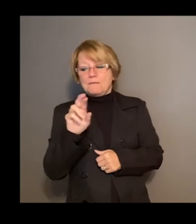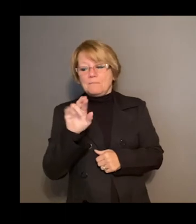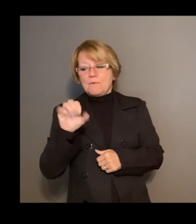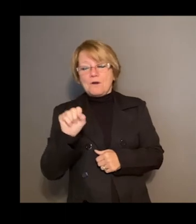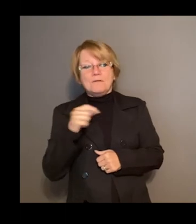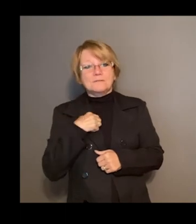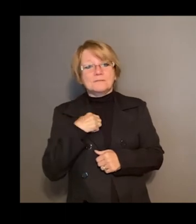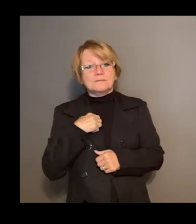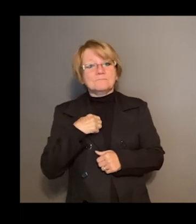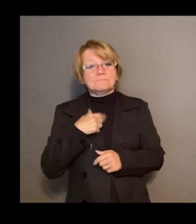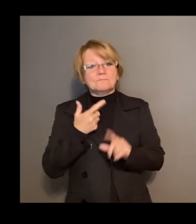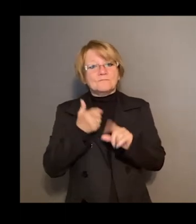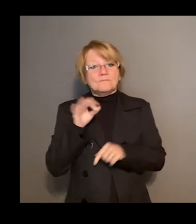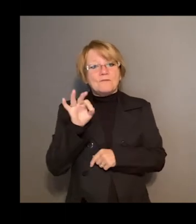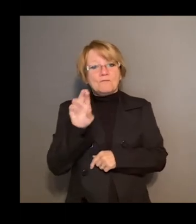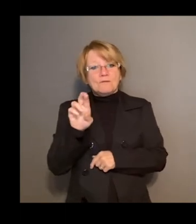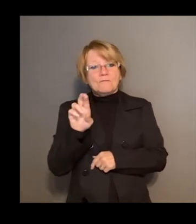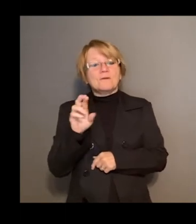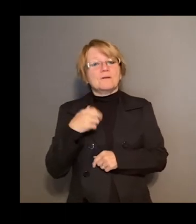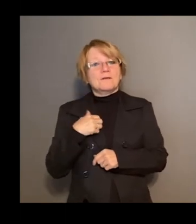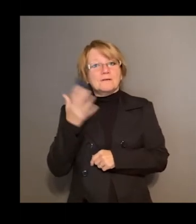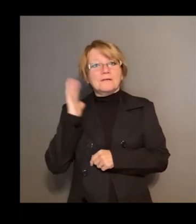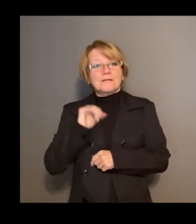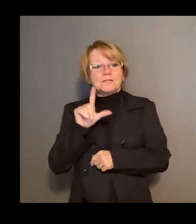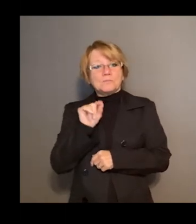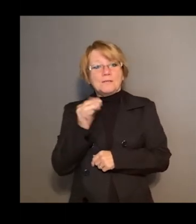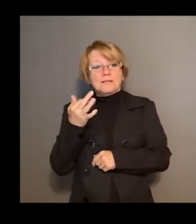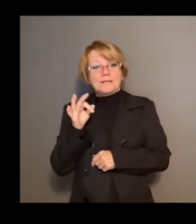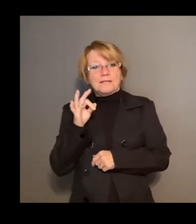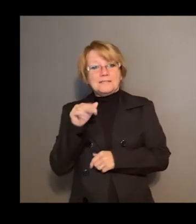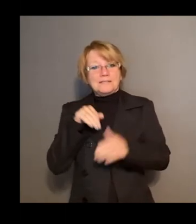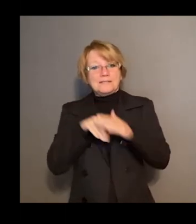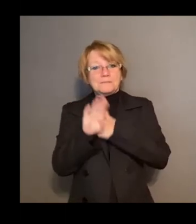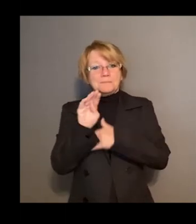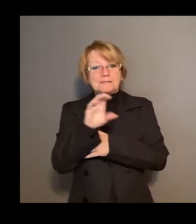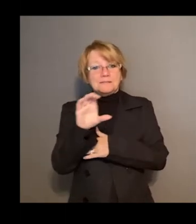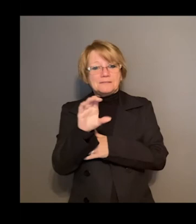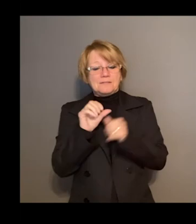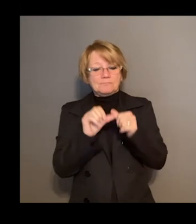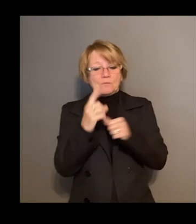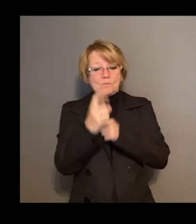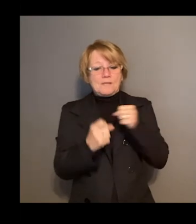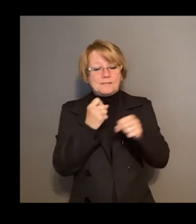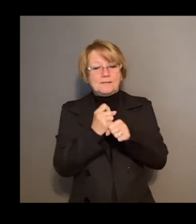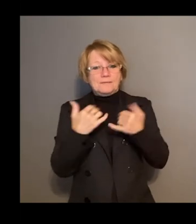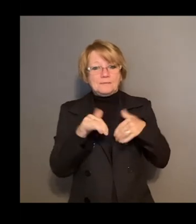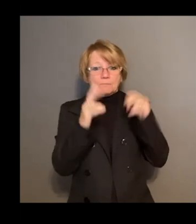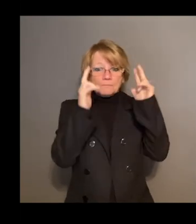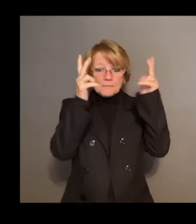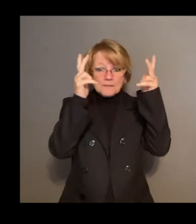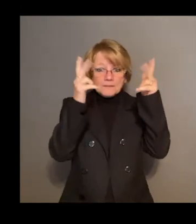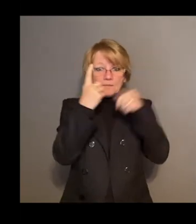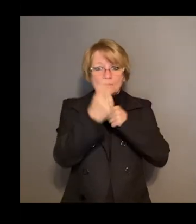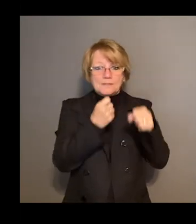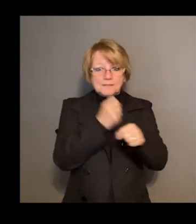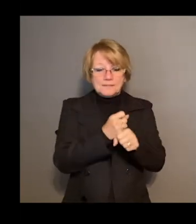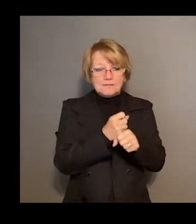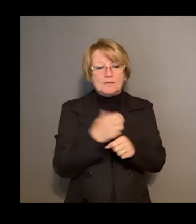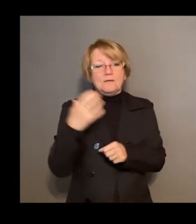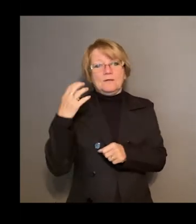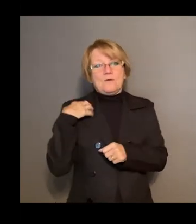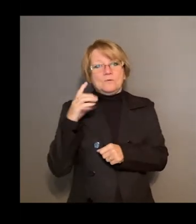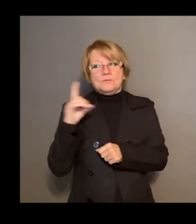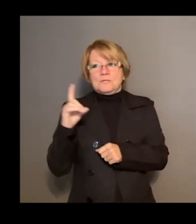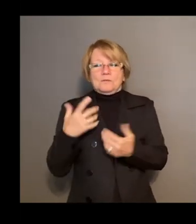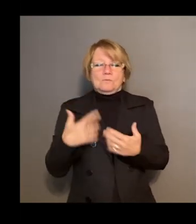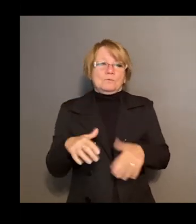Hi, my name is Malik Morris. I'm from Fall River. I went to BCC in 2019 for 1 year. I played